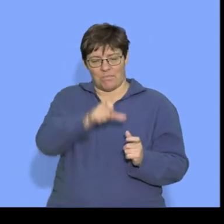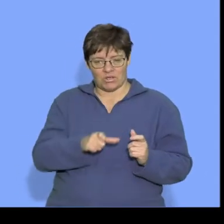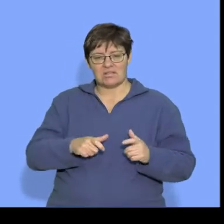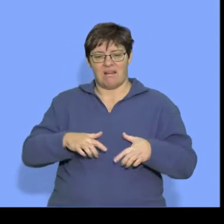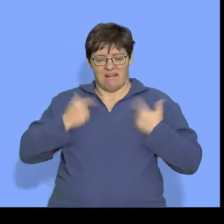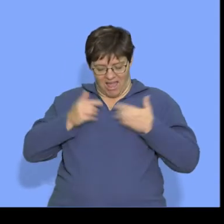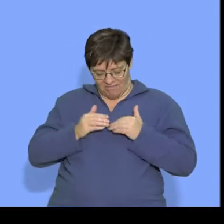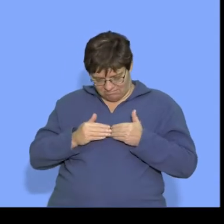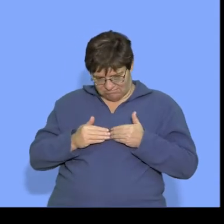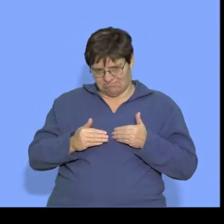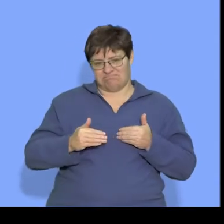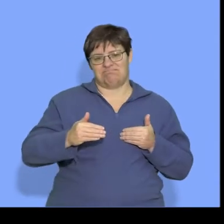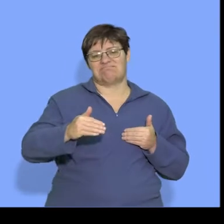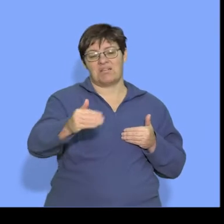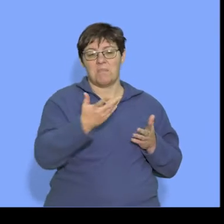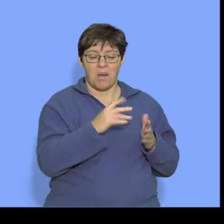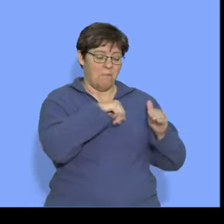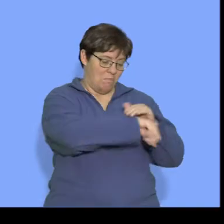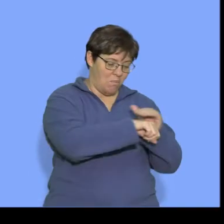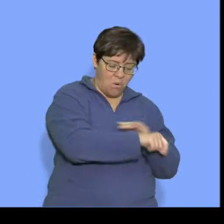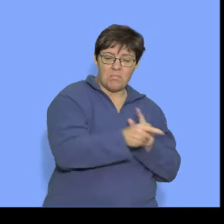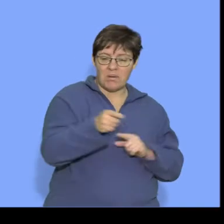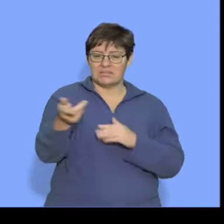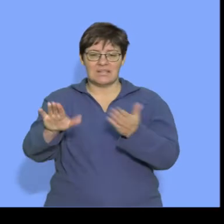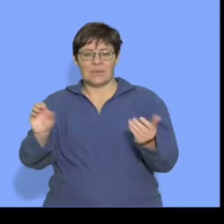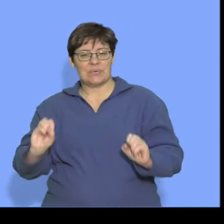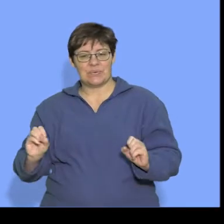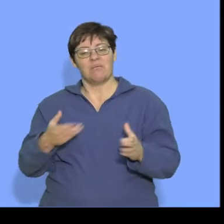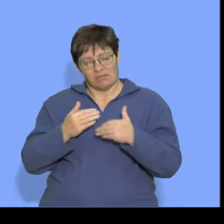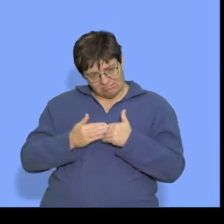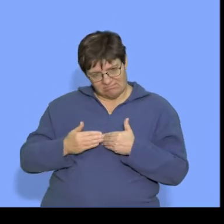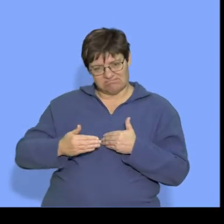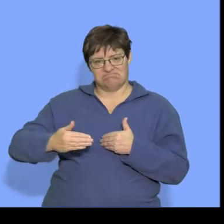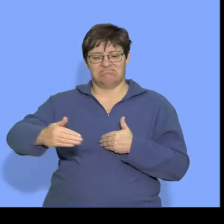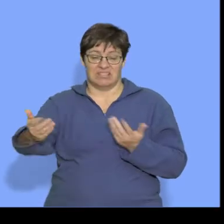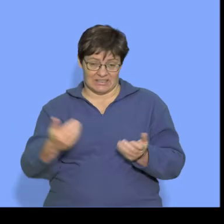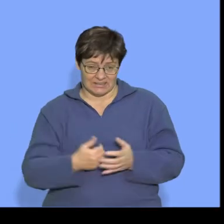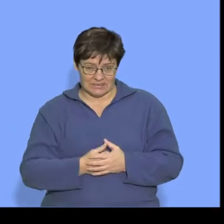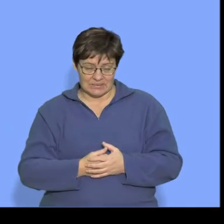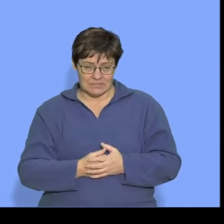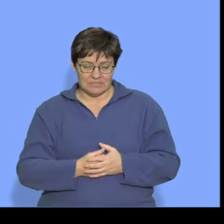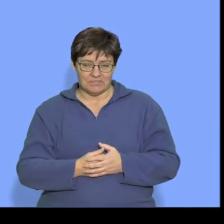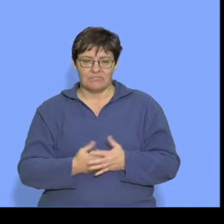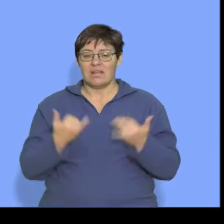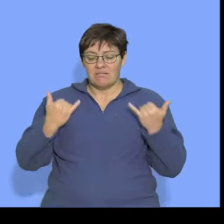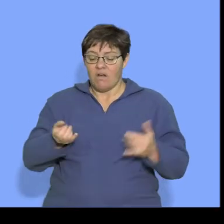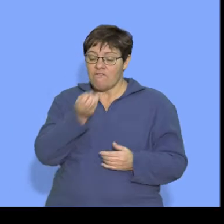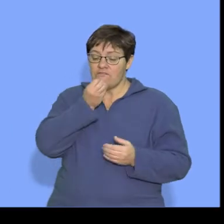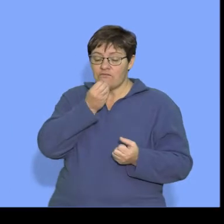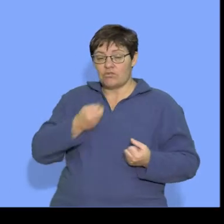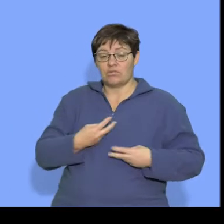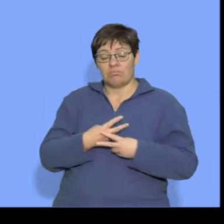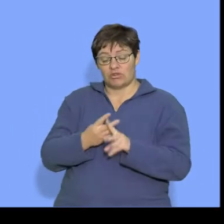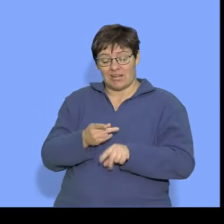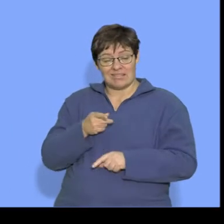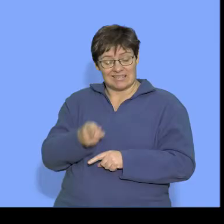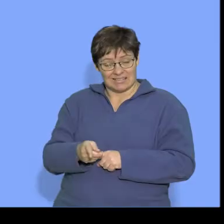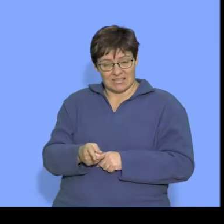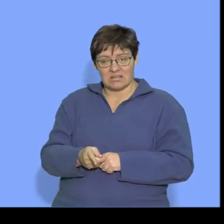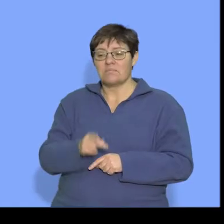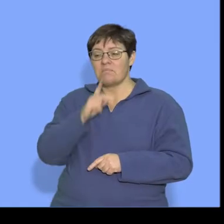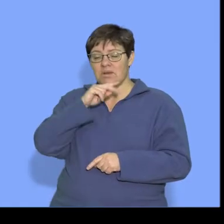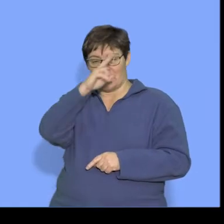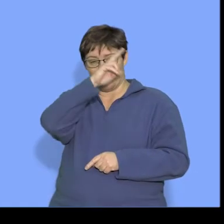the global population. However, it's important that we look at our current food production, and that is indicated on the blue